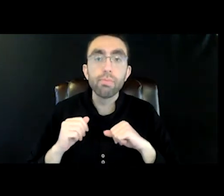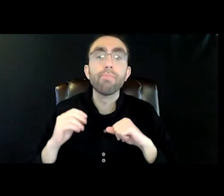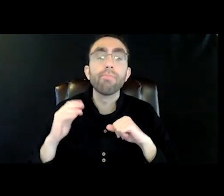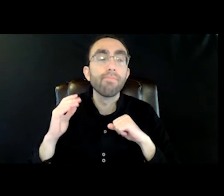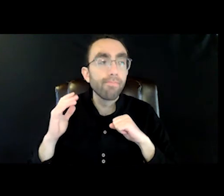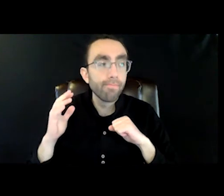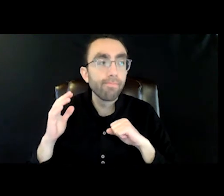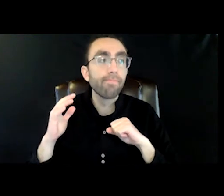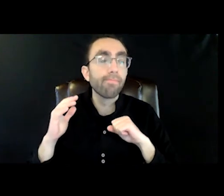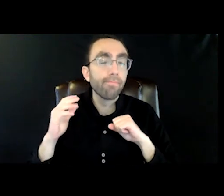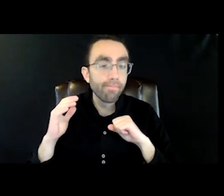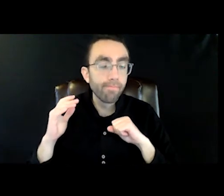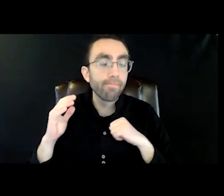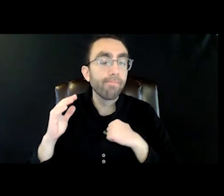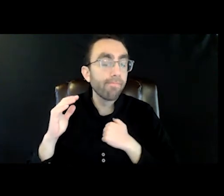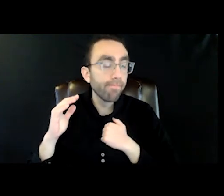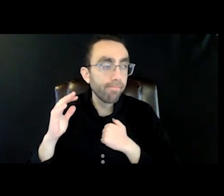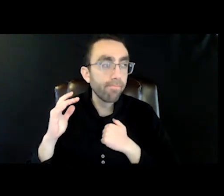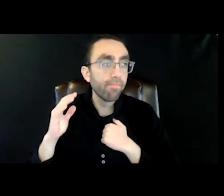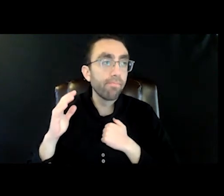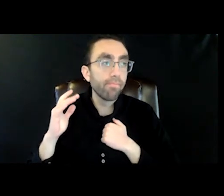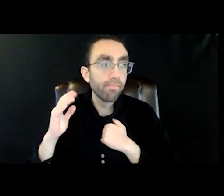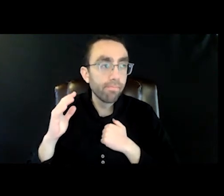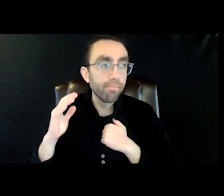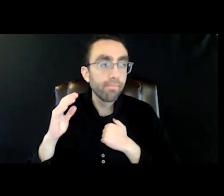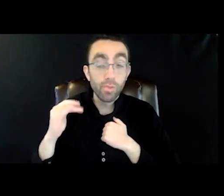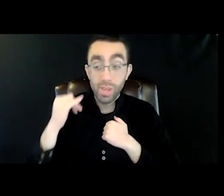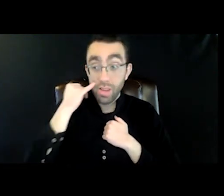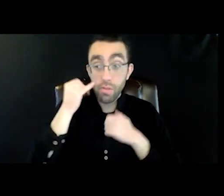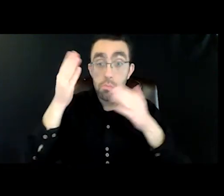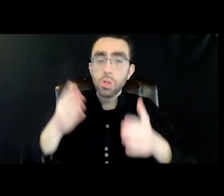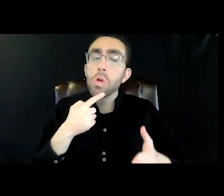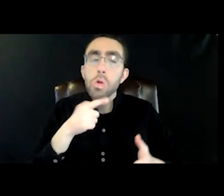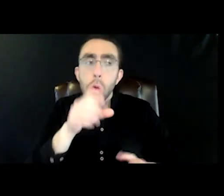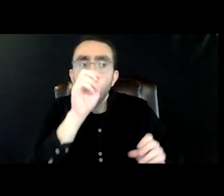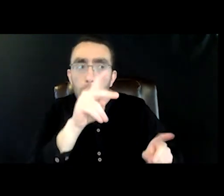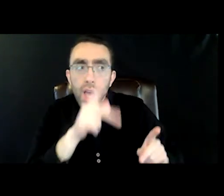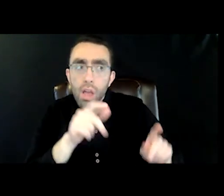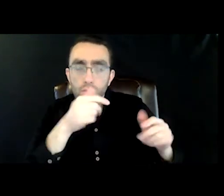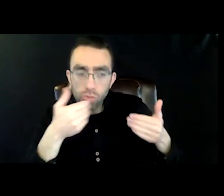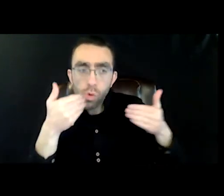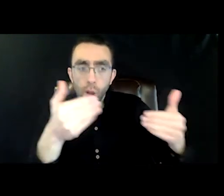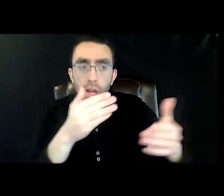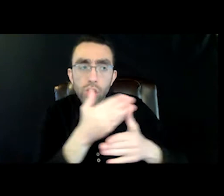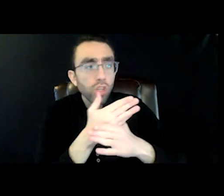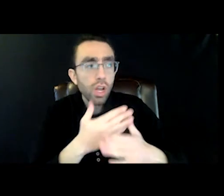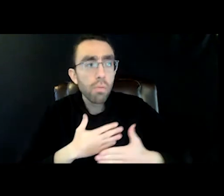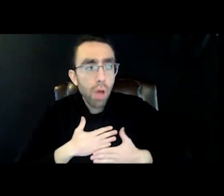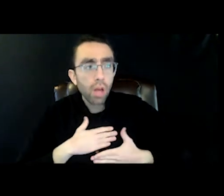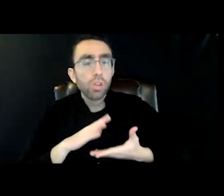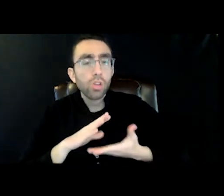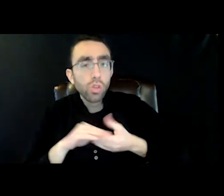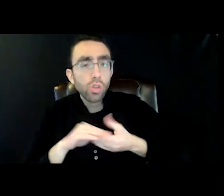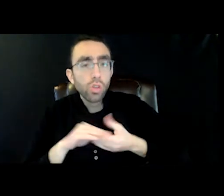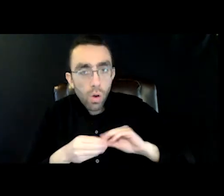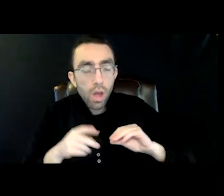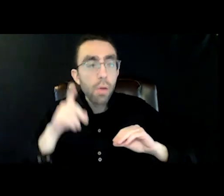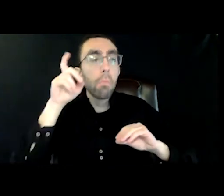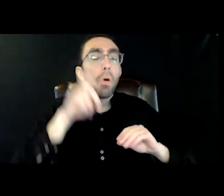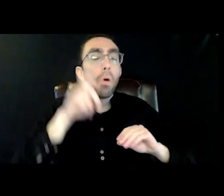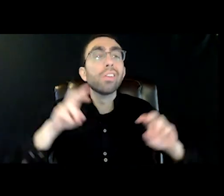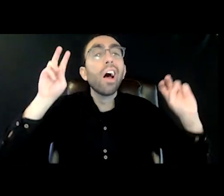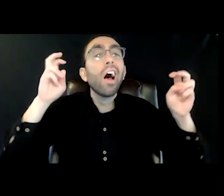share out something that is theirs, we have to be really okay with being able to release our power and